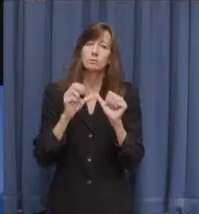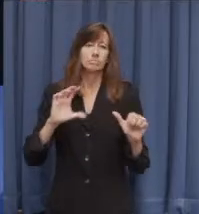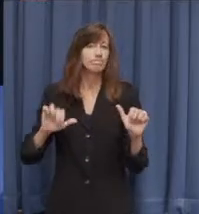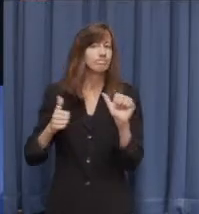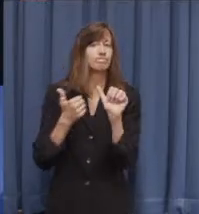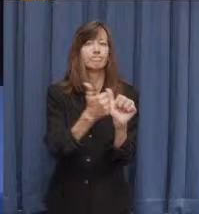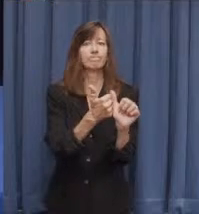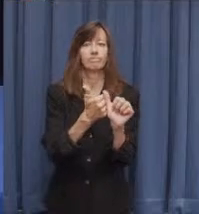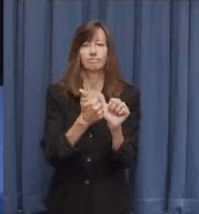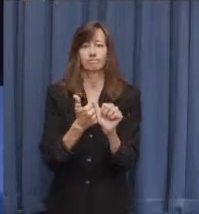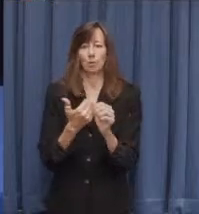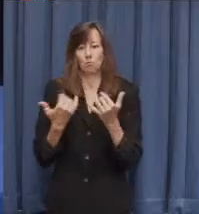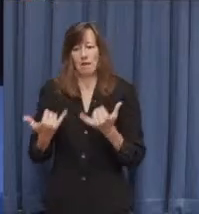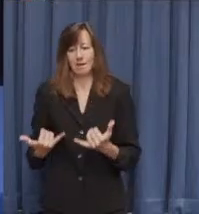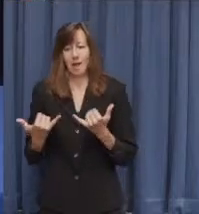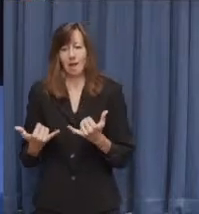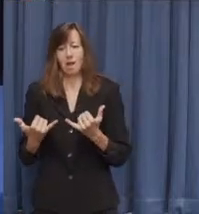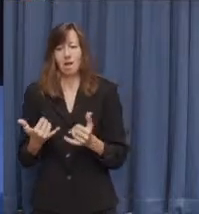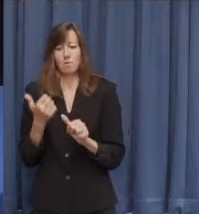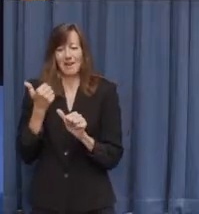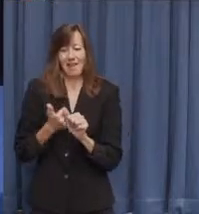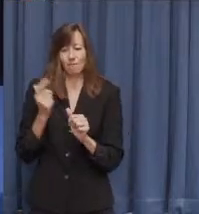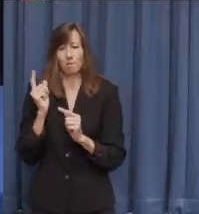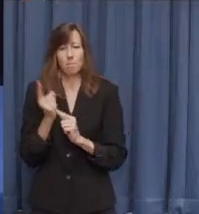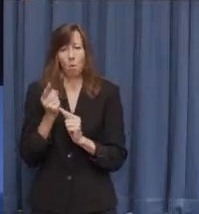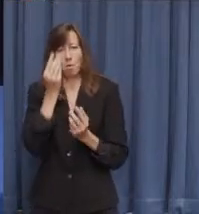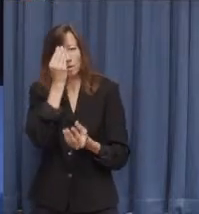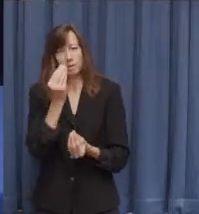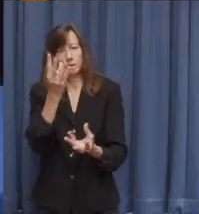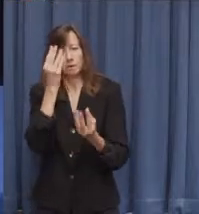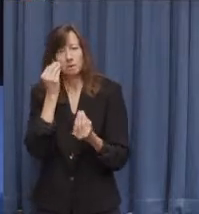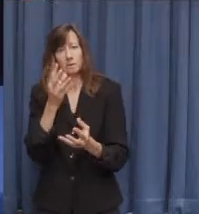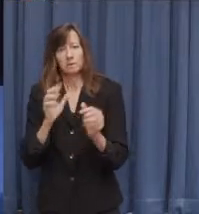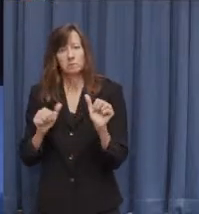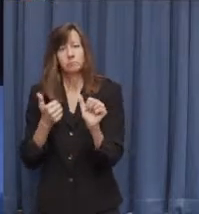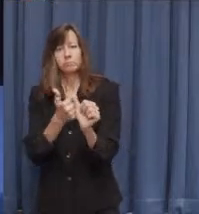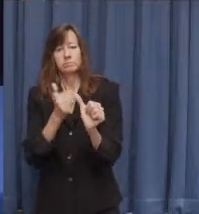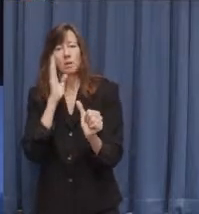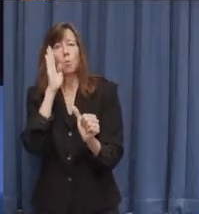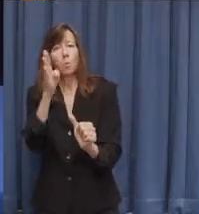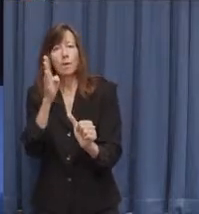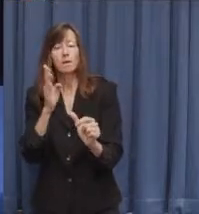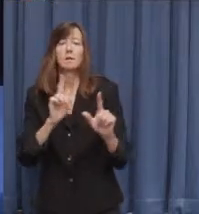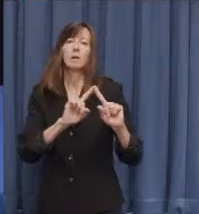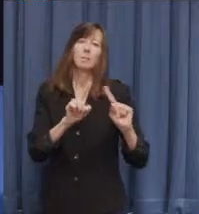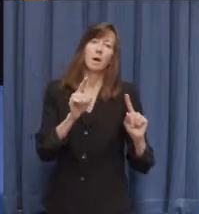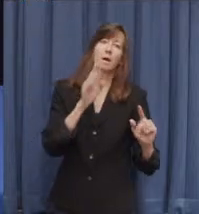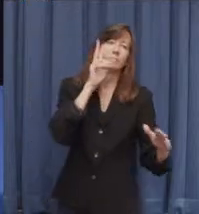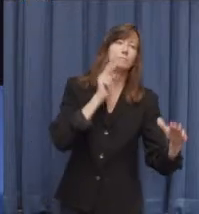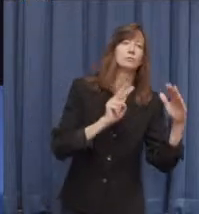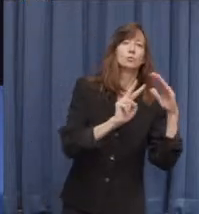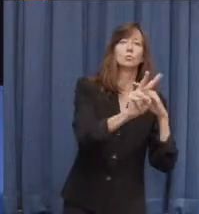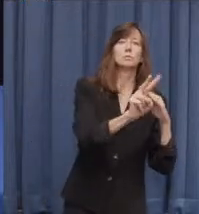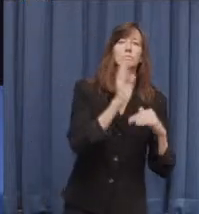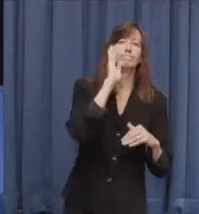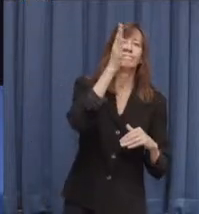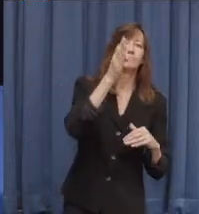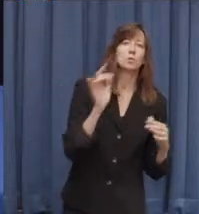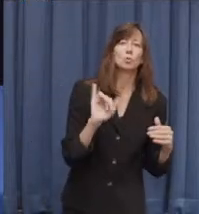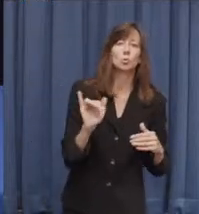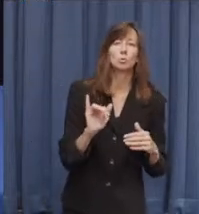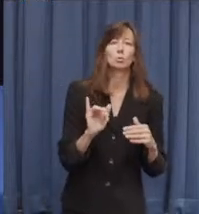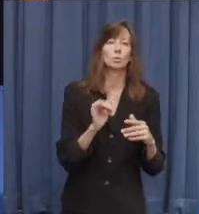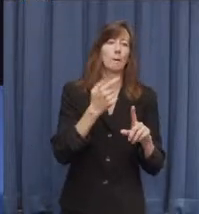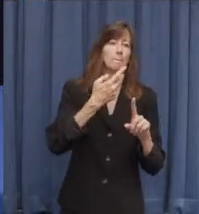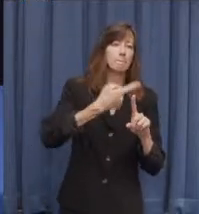that, I want to make sure we keep it in that larger context of what the next months and possibly even more than a year might look